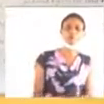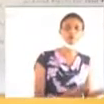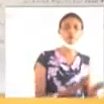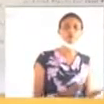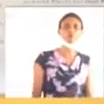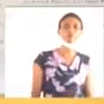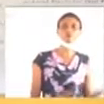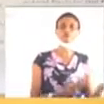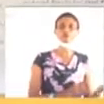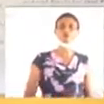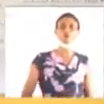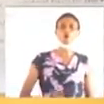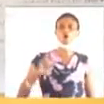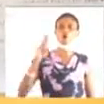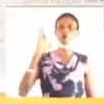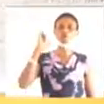drug abuse.